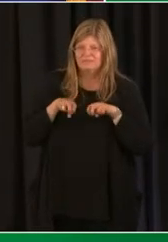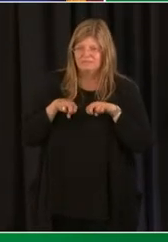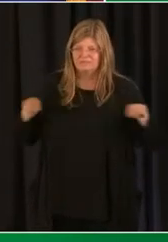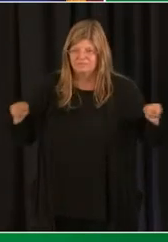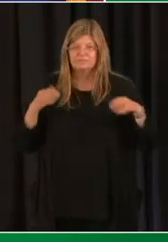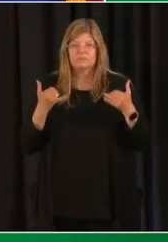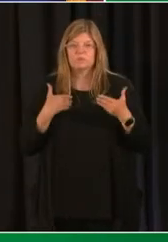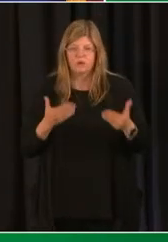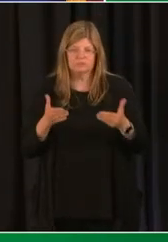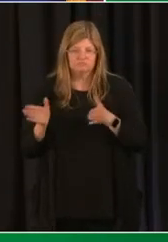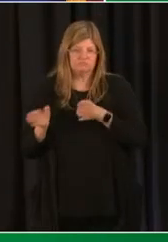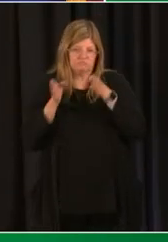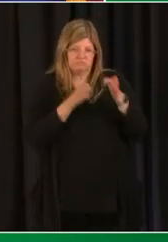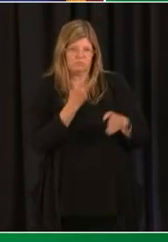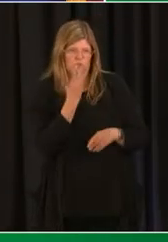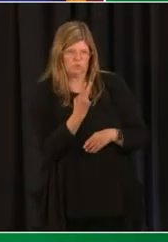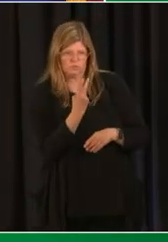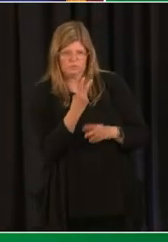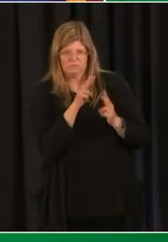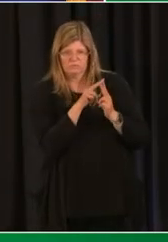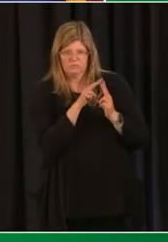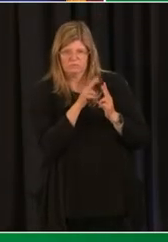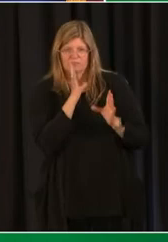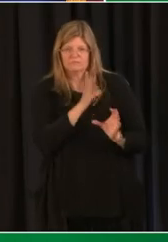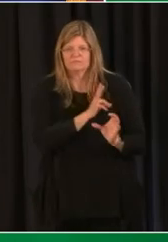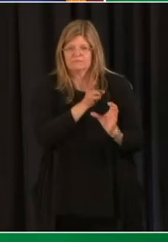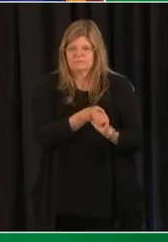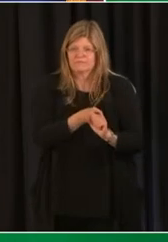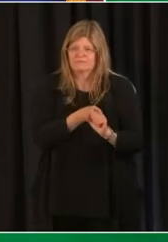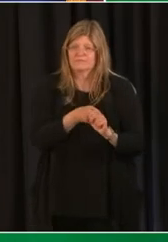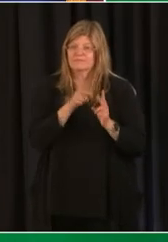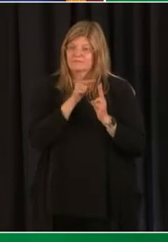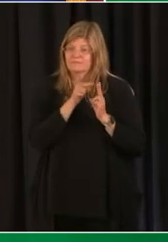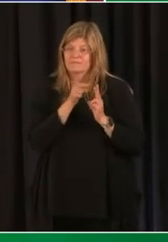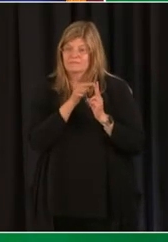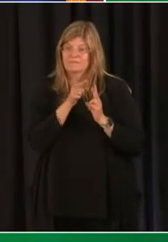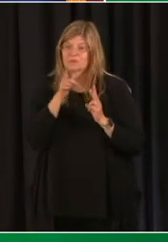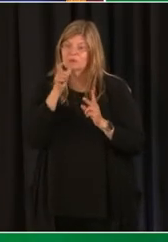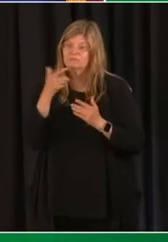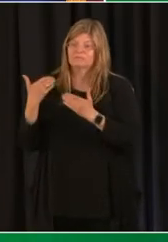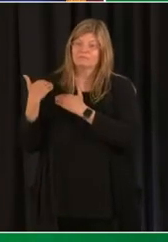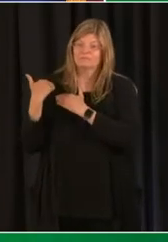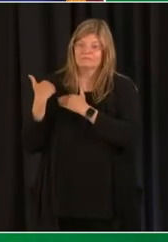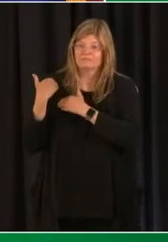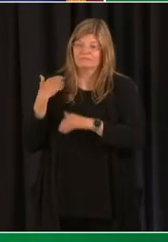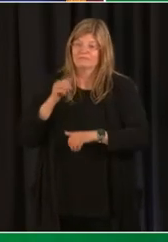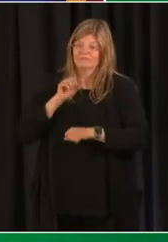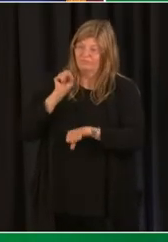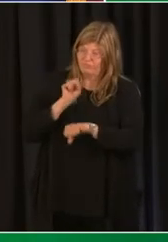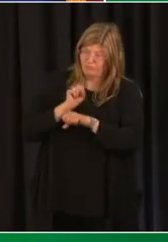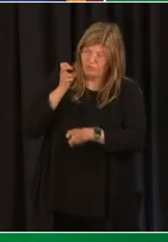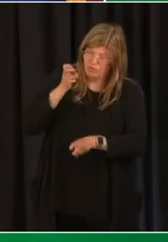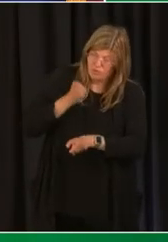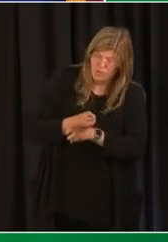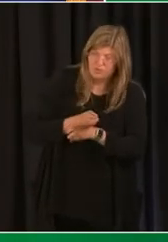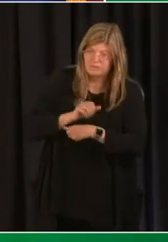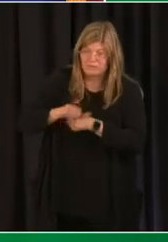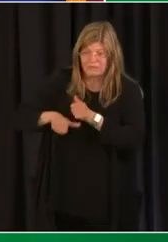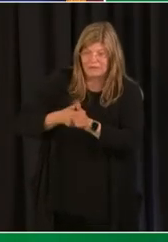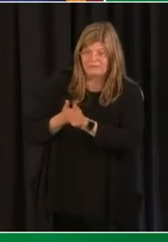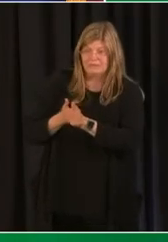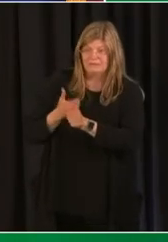two participants, and they are the ones who do all the hard work to make sure that